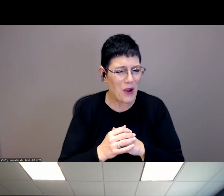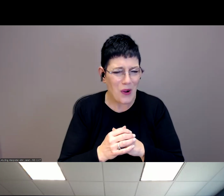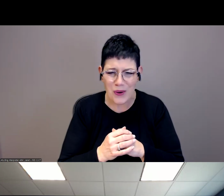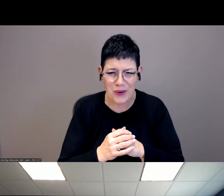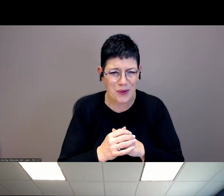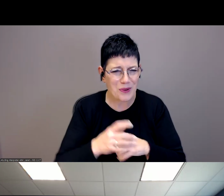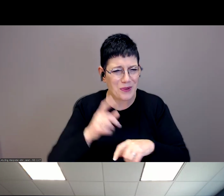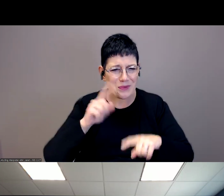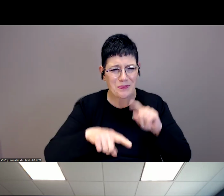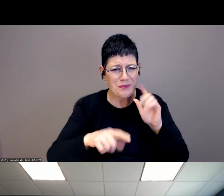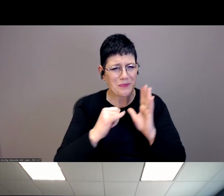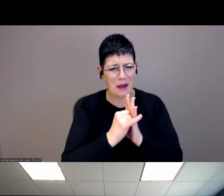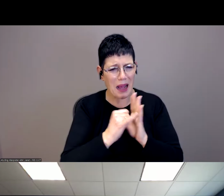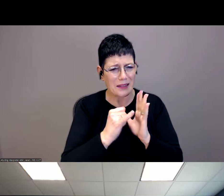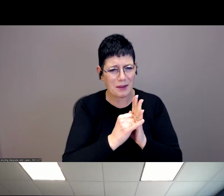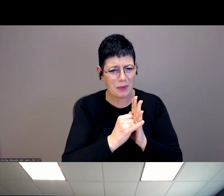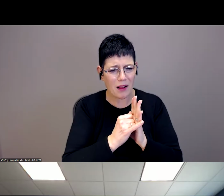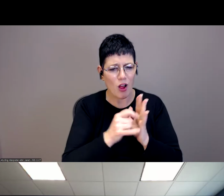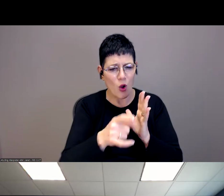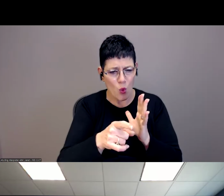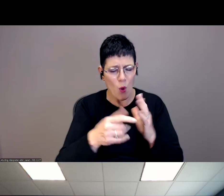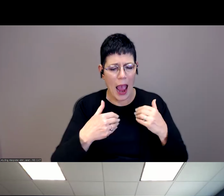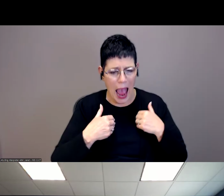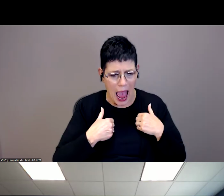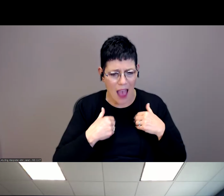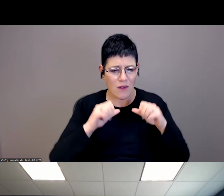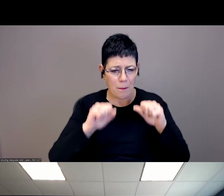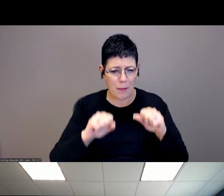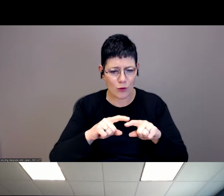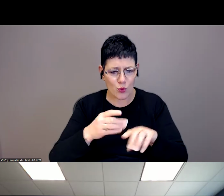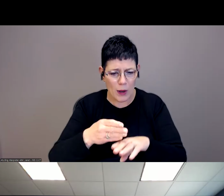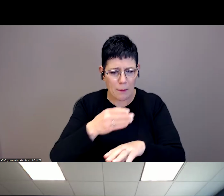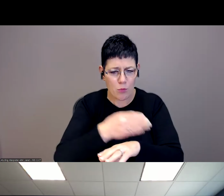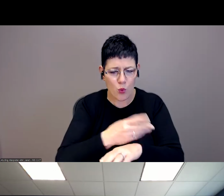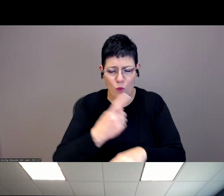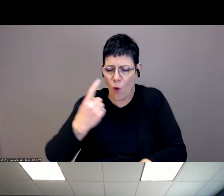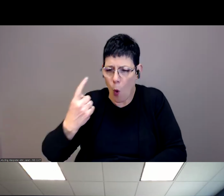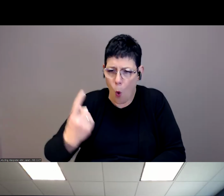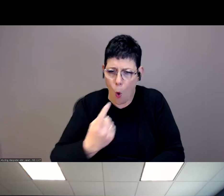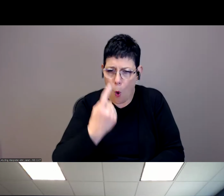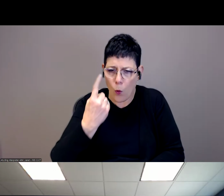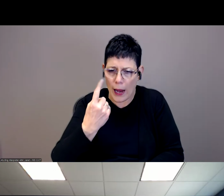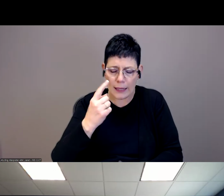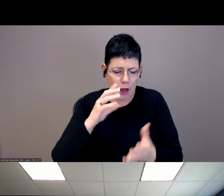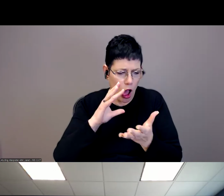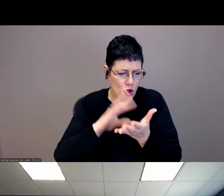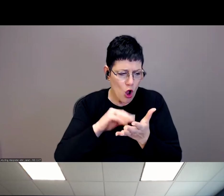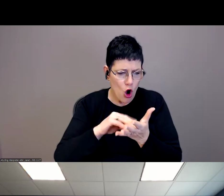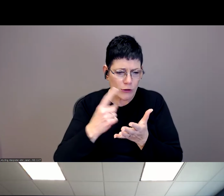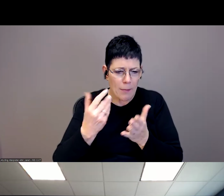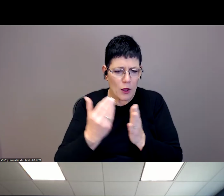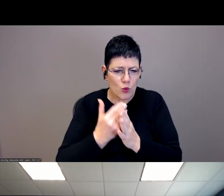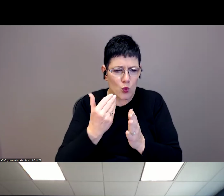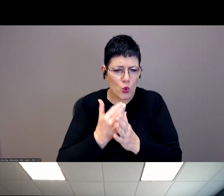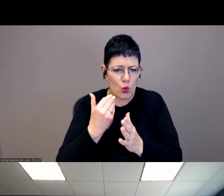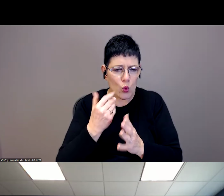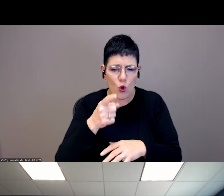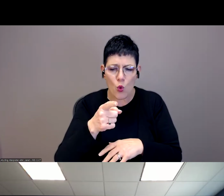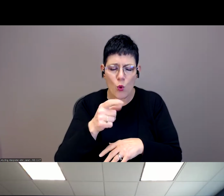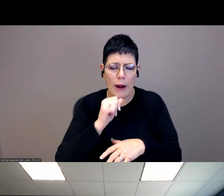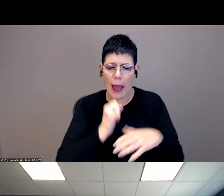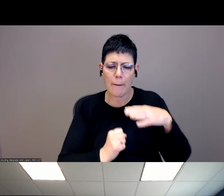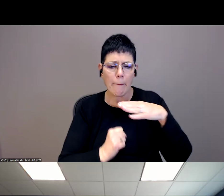there. You're always going to find places you can do better. You're always going to find new lessons of how you maybe could